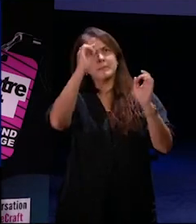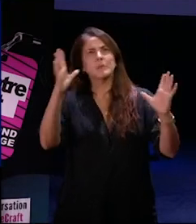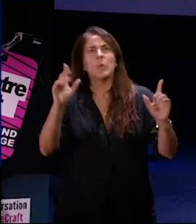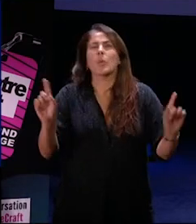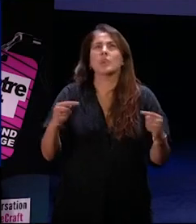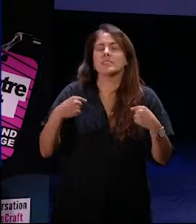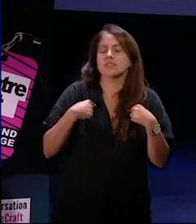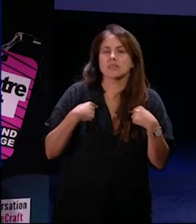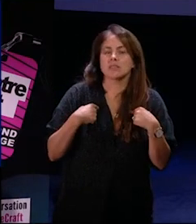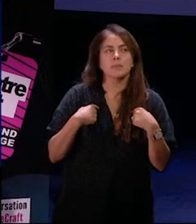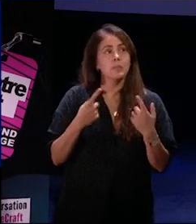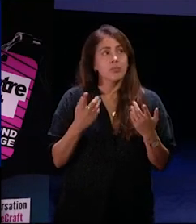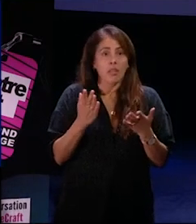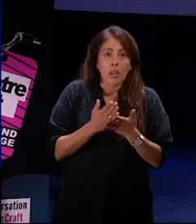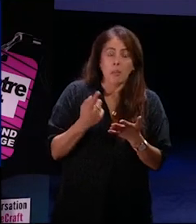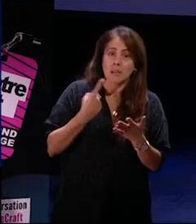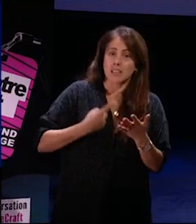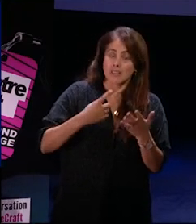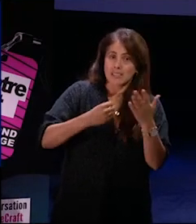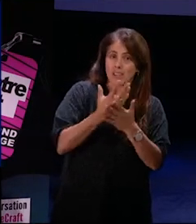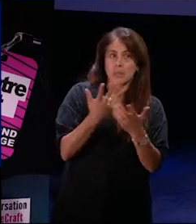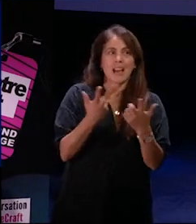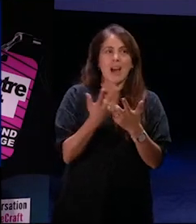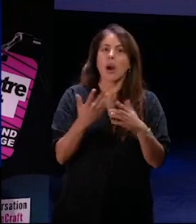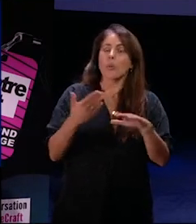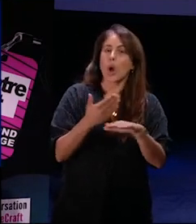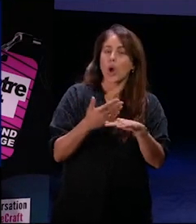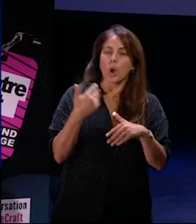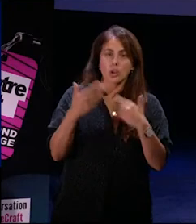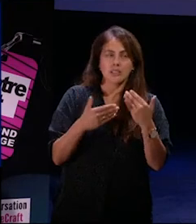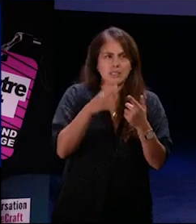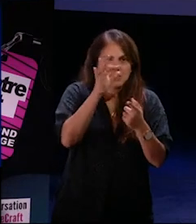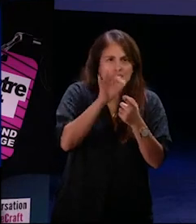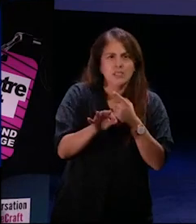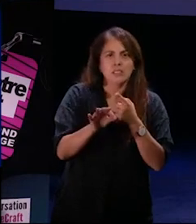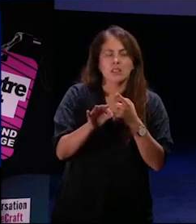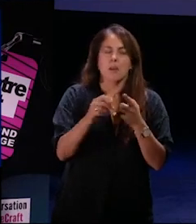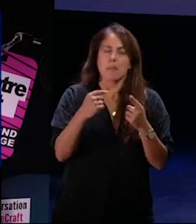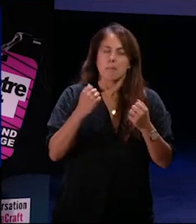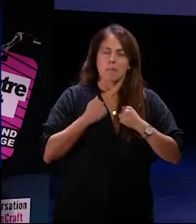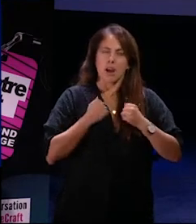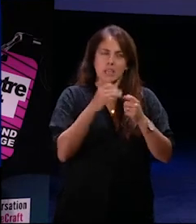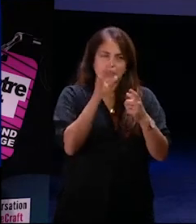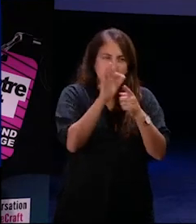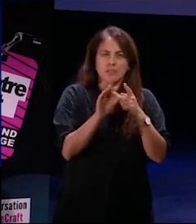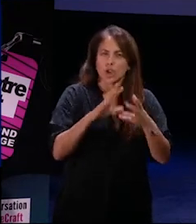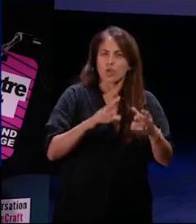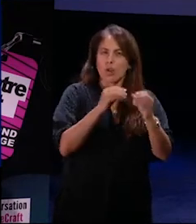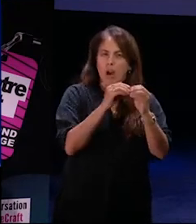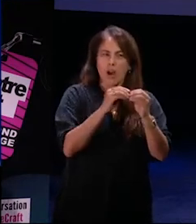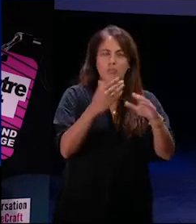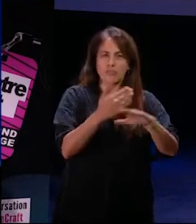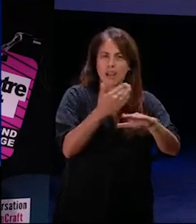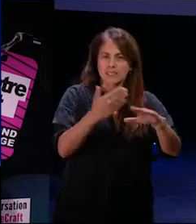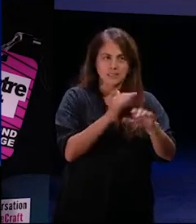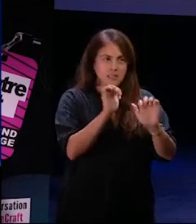think that I have developed a way of working that is particularly my practice, and that may end up being the strongest